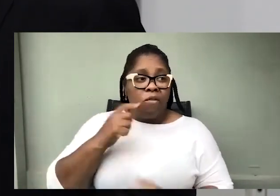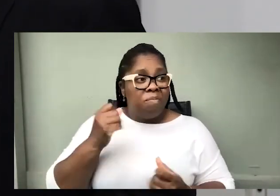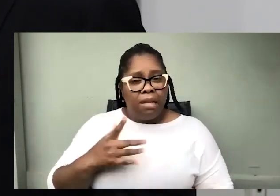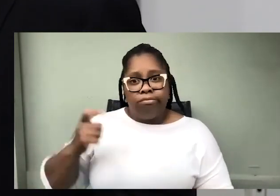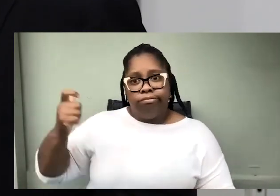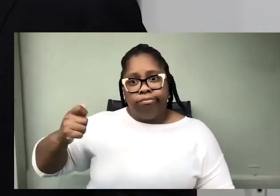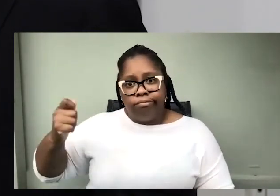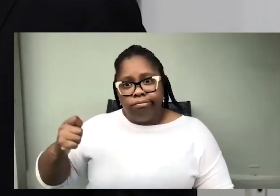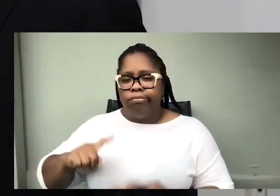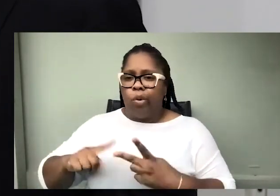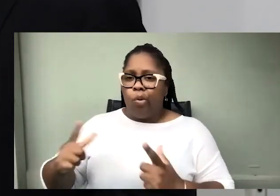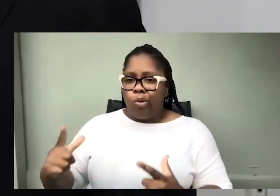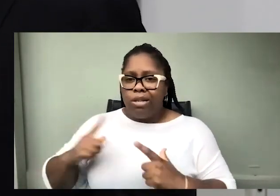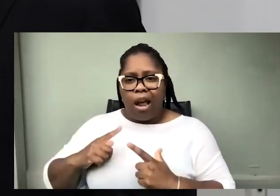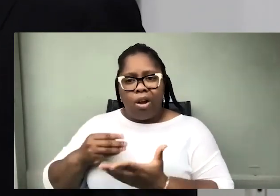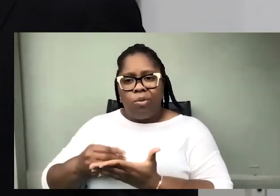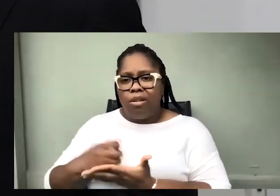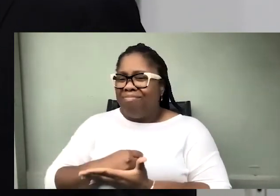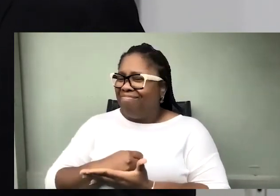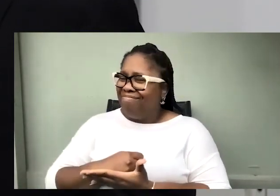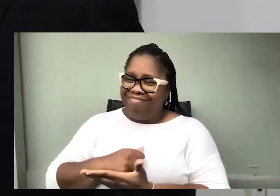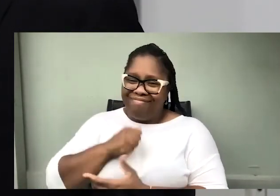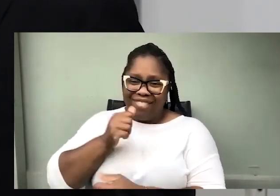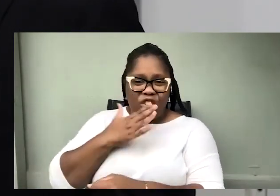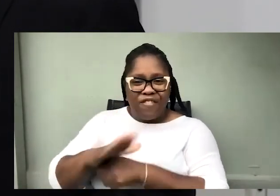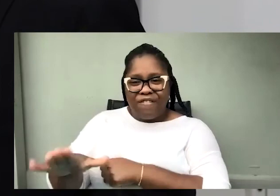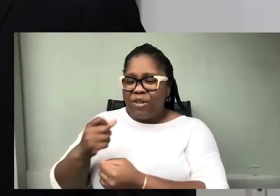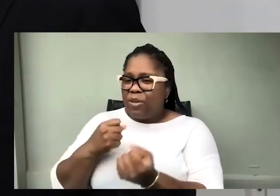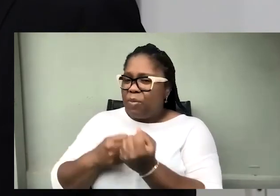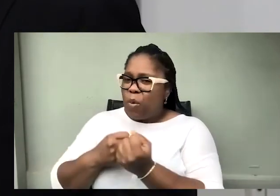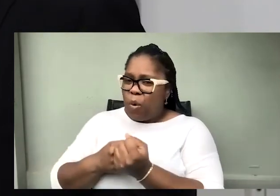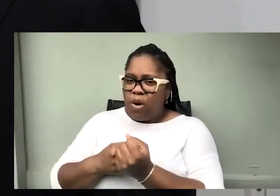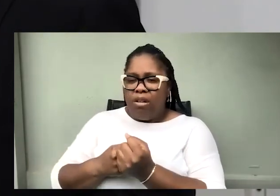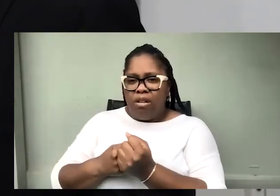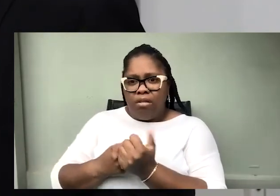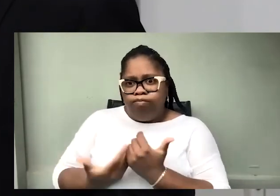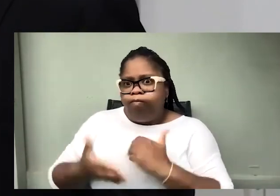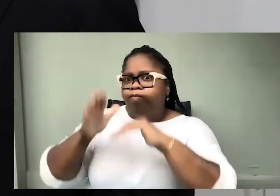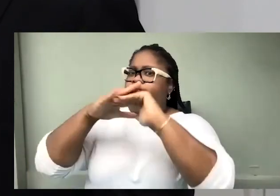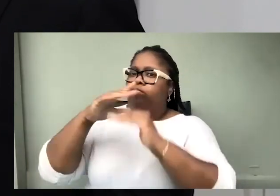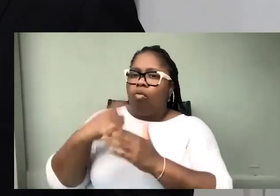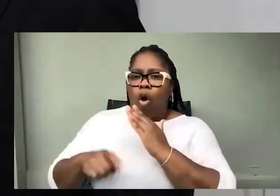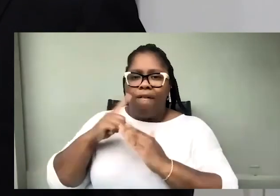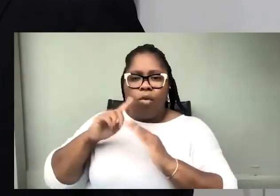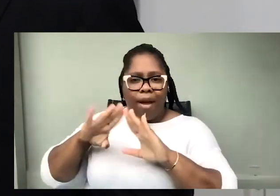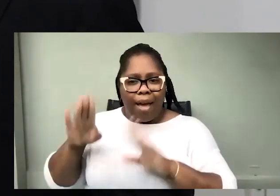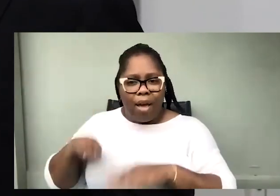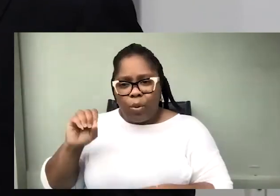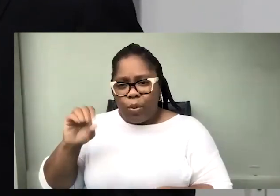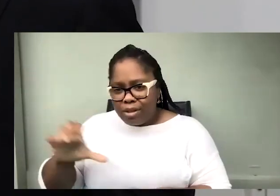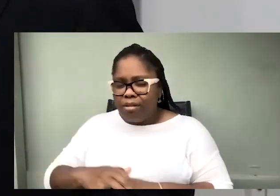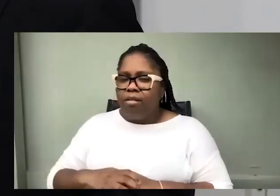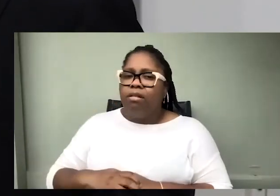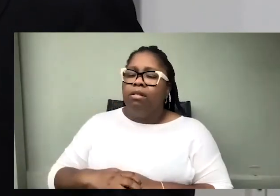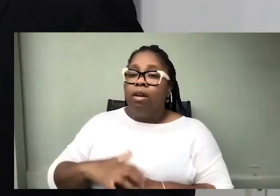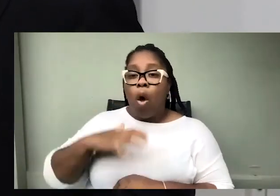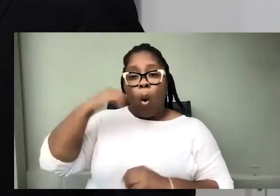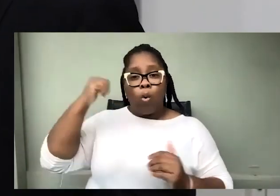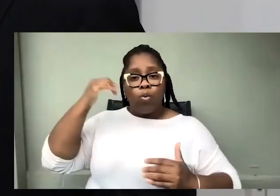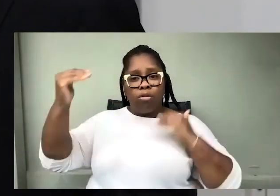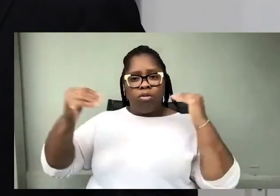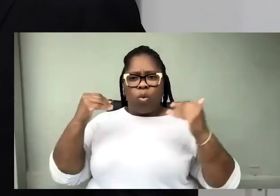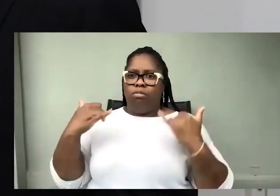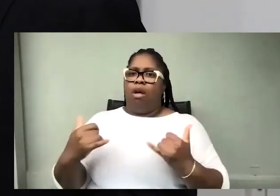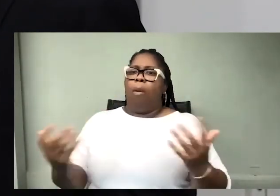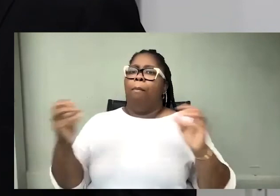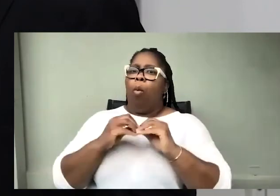SSI retirement income does not or and will not support the rapidly growing cost of housing in Orange County. Older adults are at